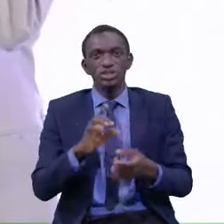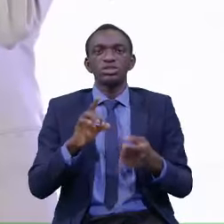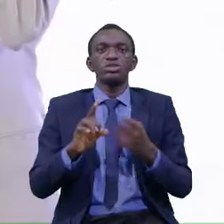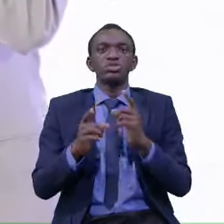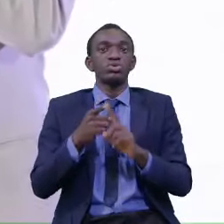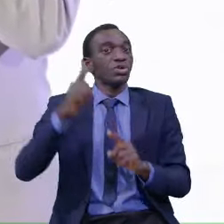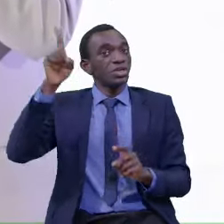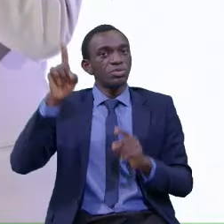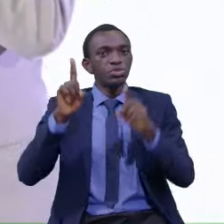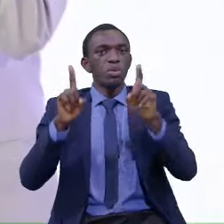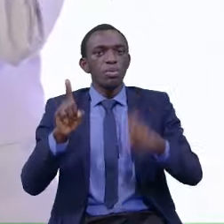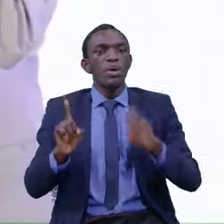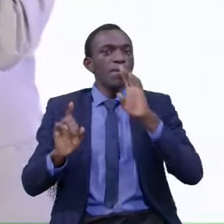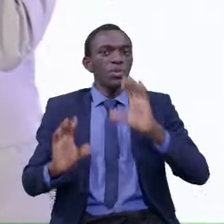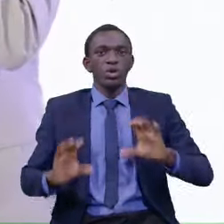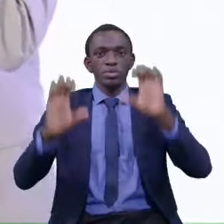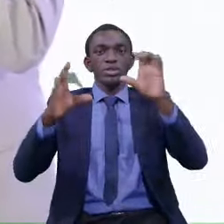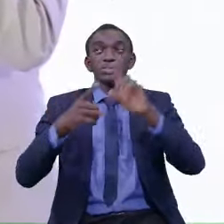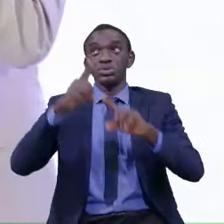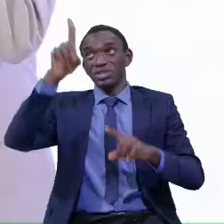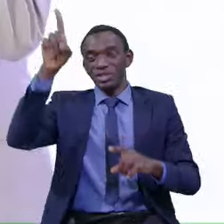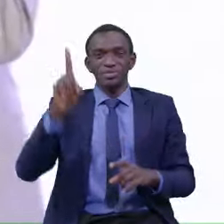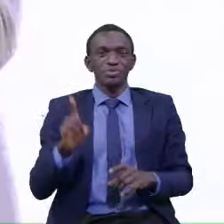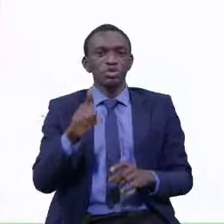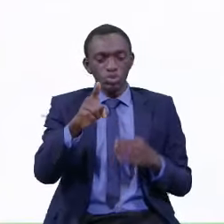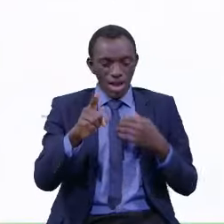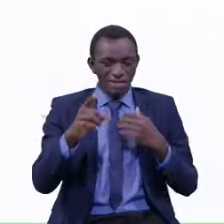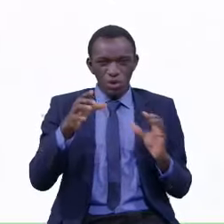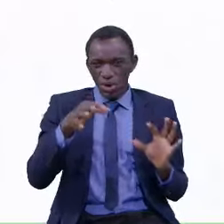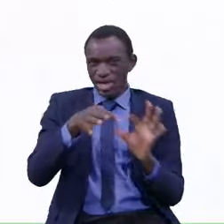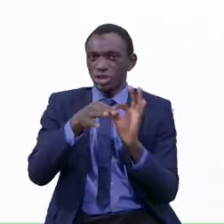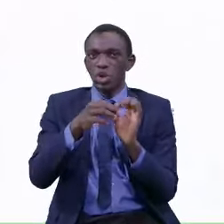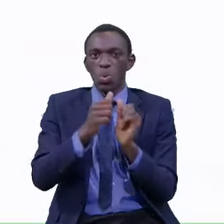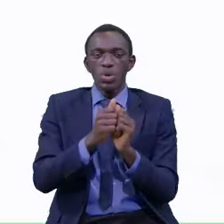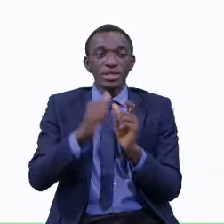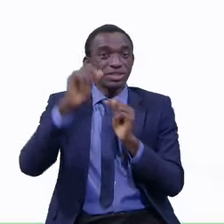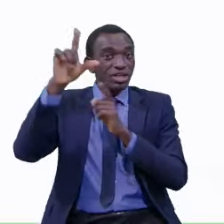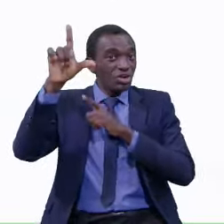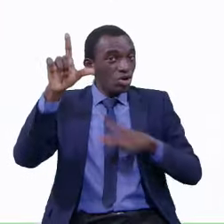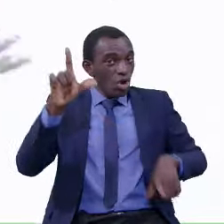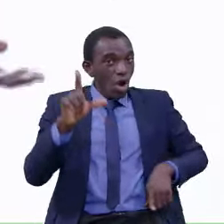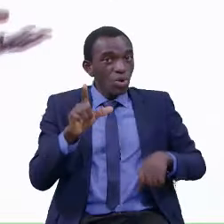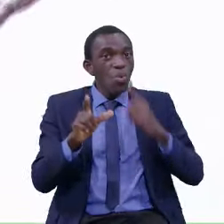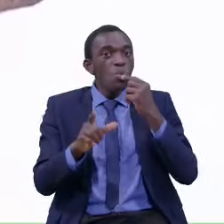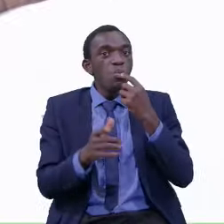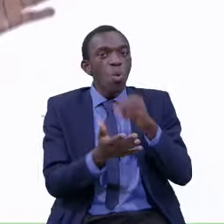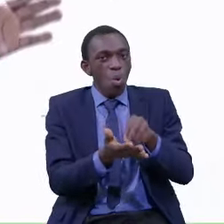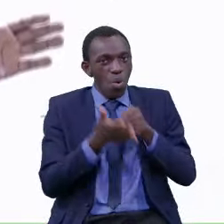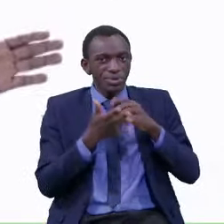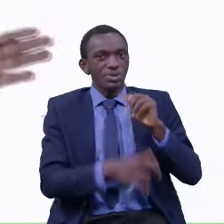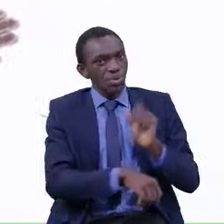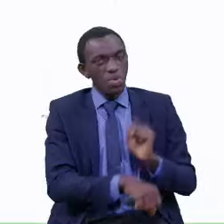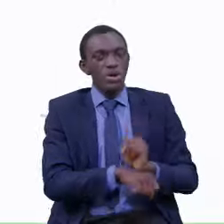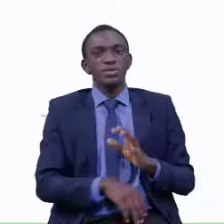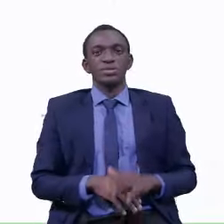the connection we have to the Lord of the work. And when we have got that salvation, now we can do